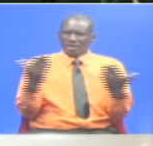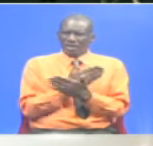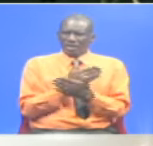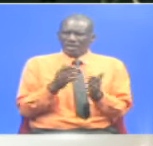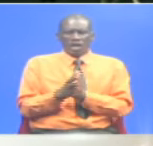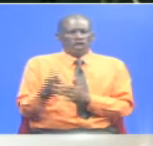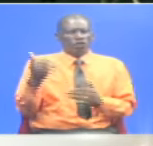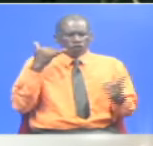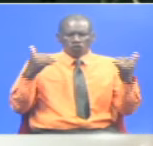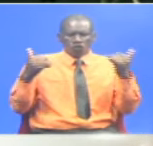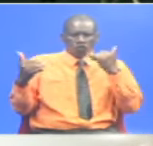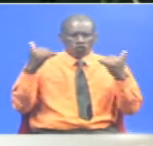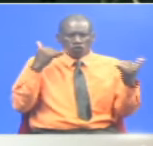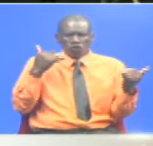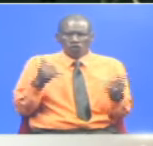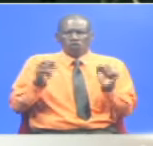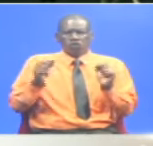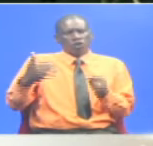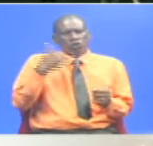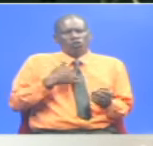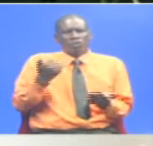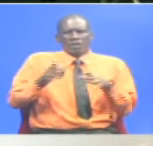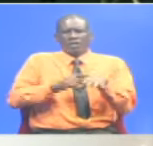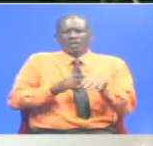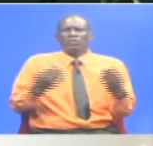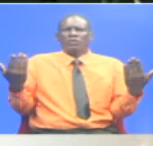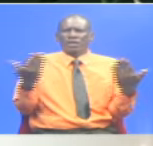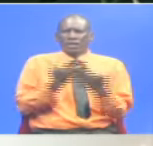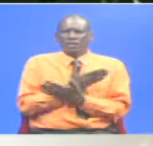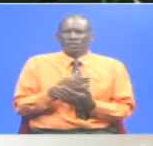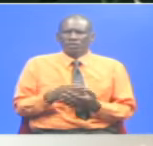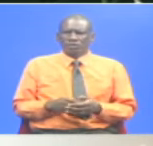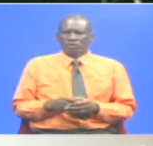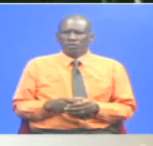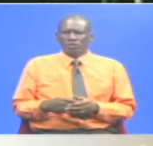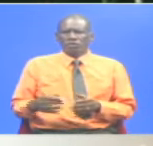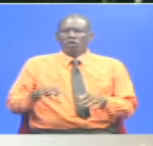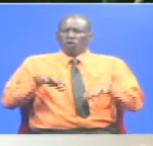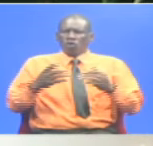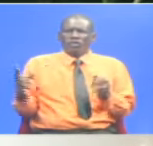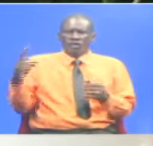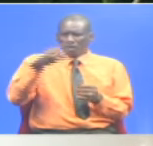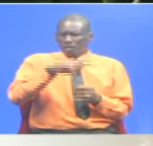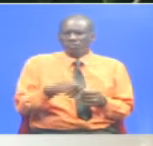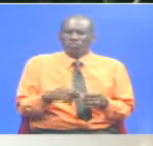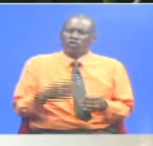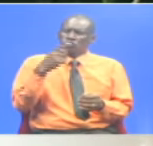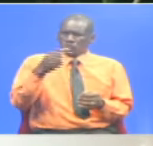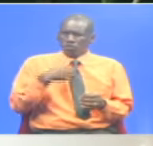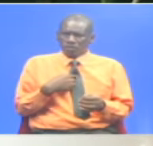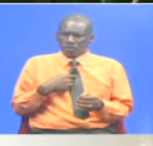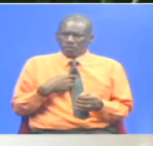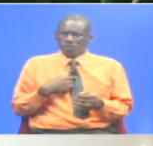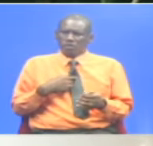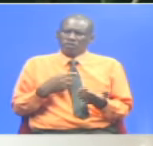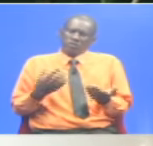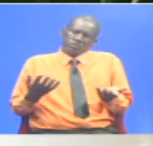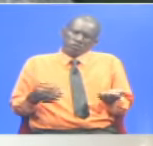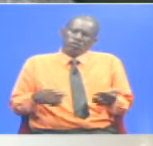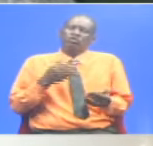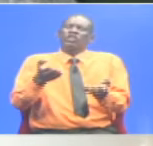telephone, you can call me any time of the night or the day. Man, what else